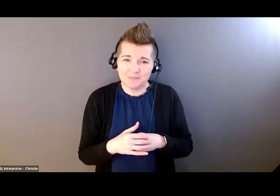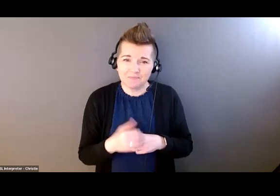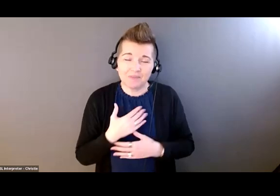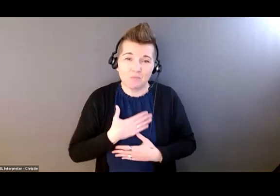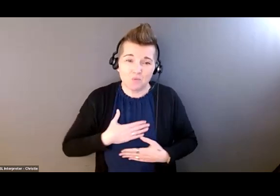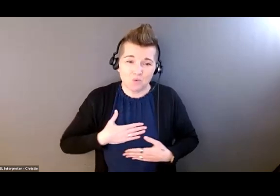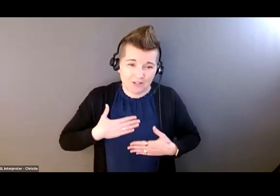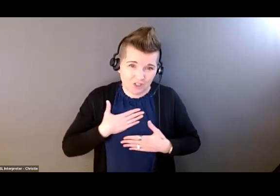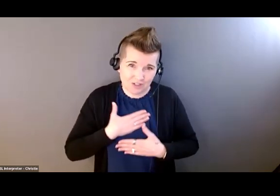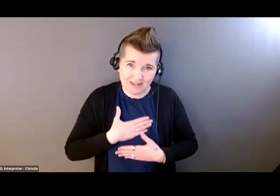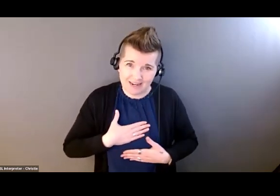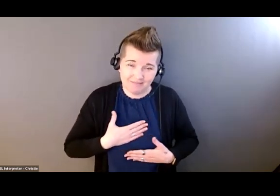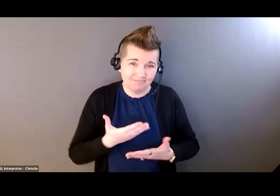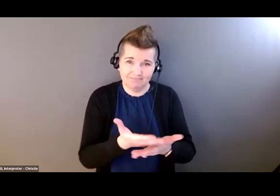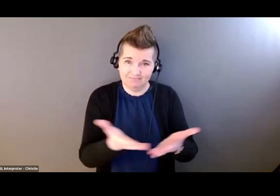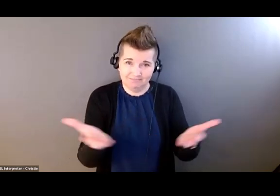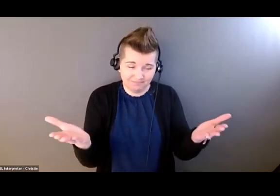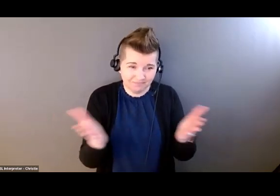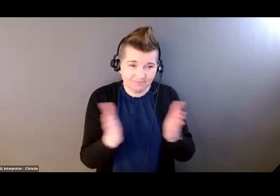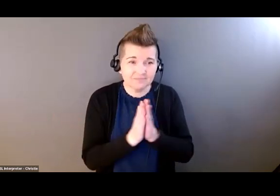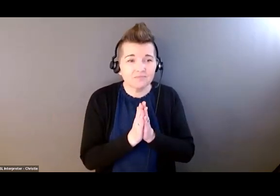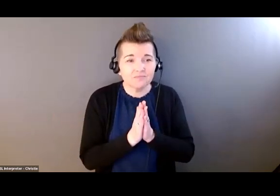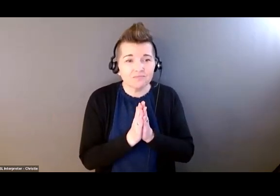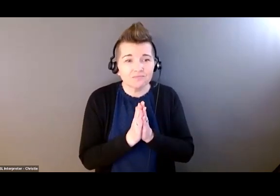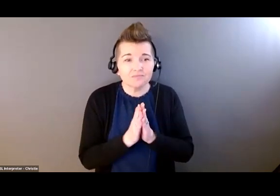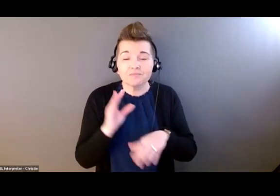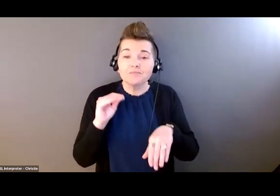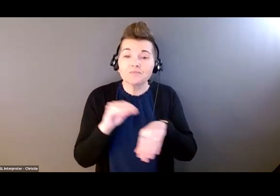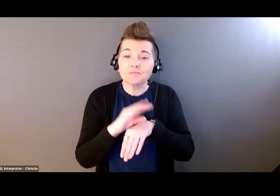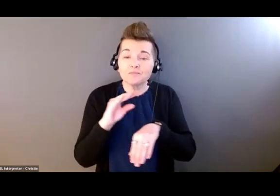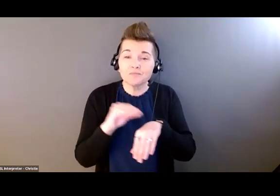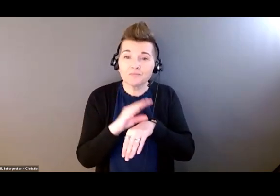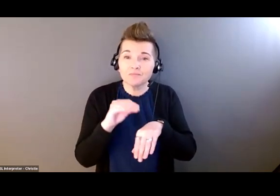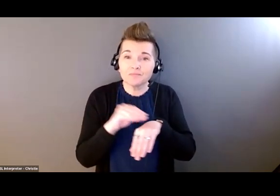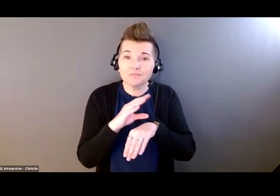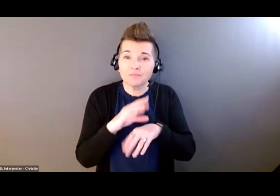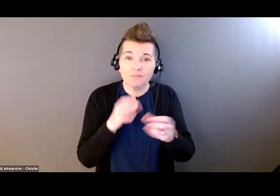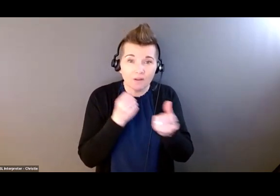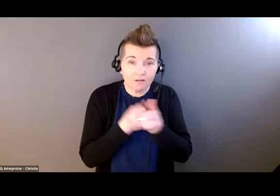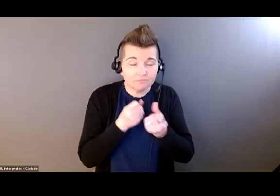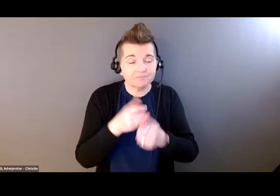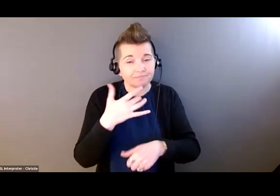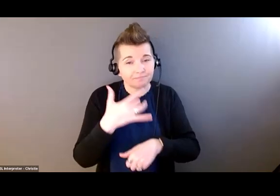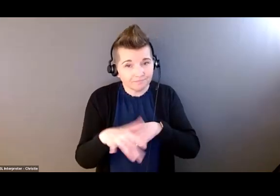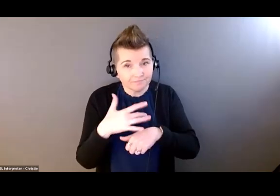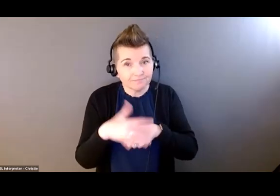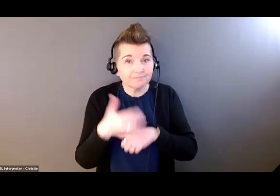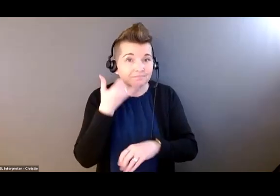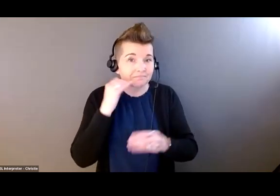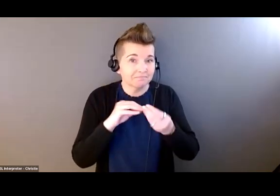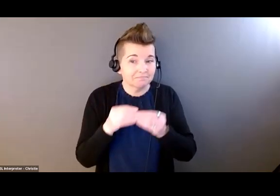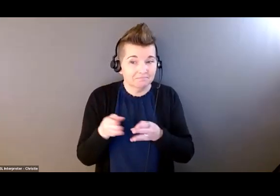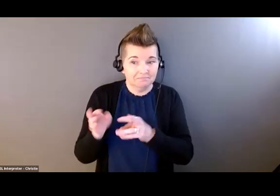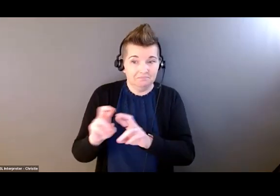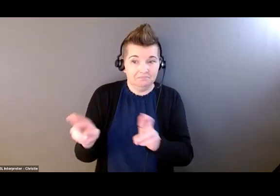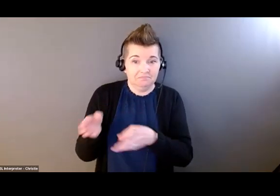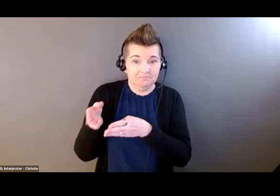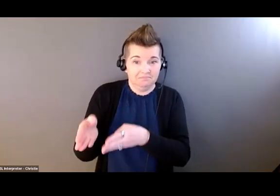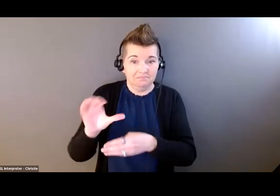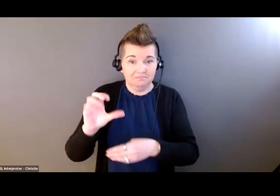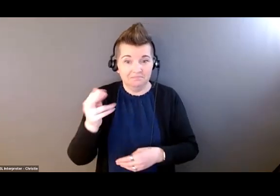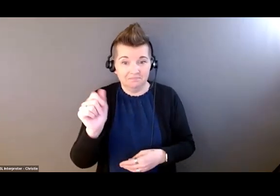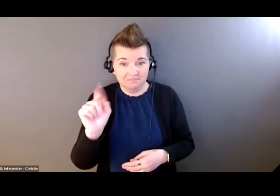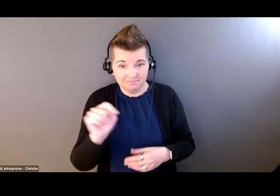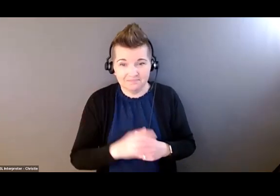closing. So the poll should be up. So we have been busy at HEC thinking about where do we go